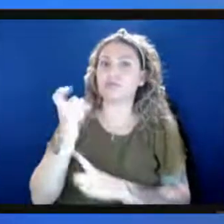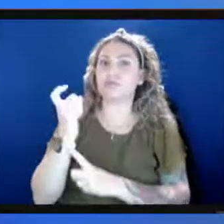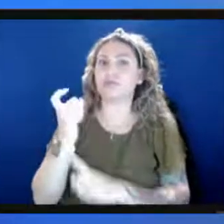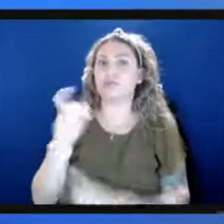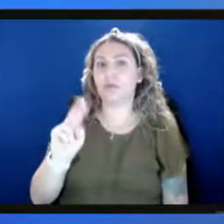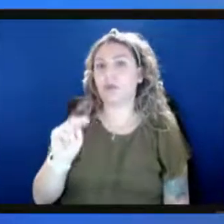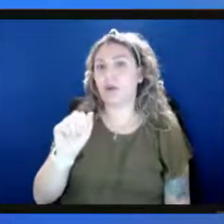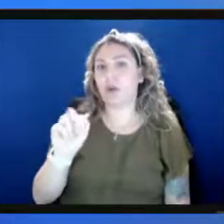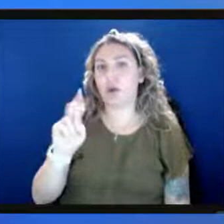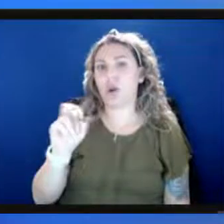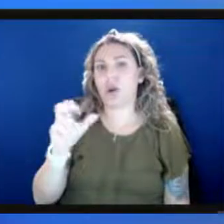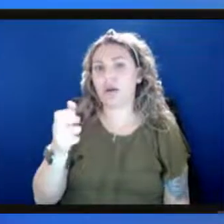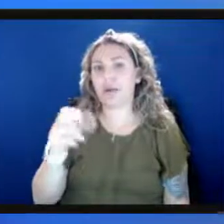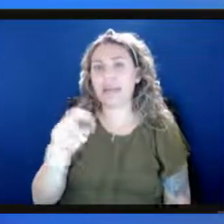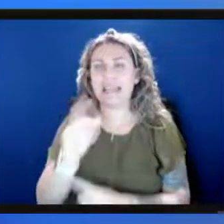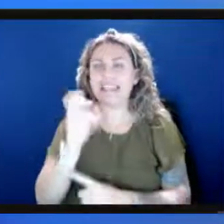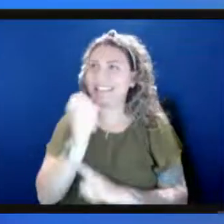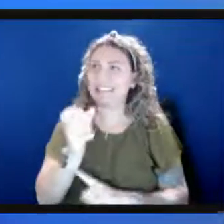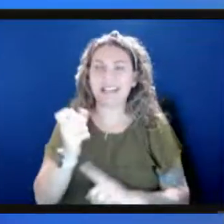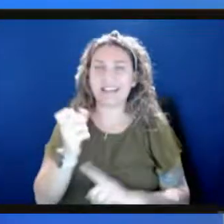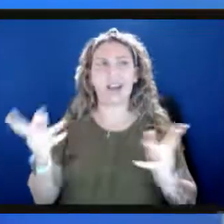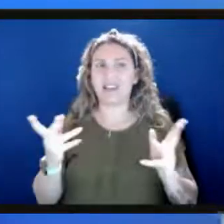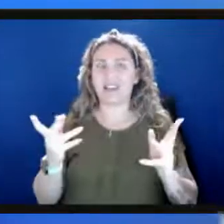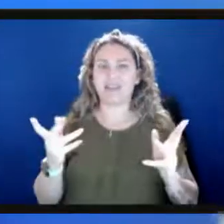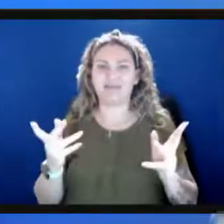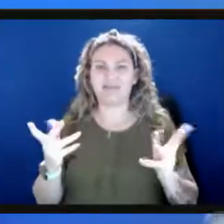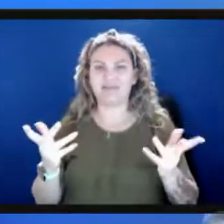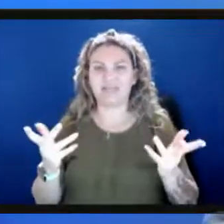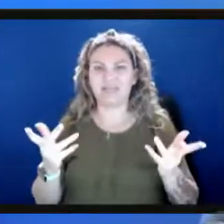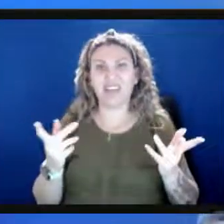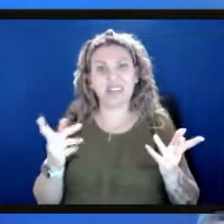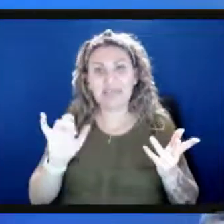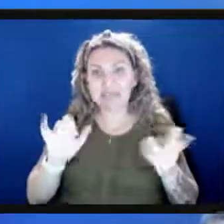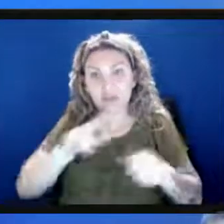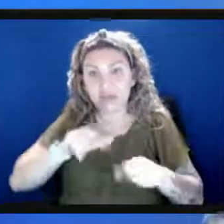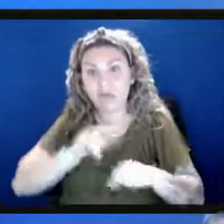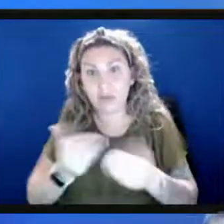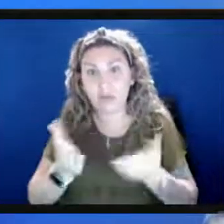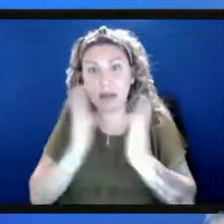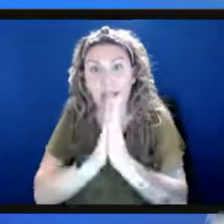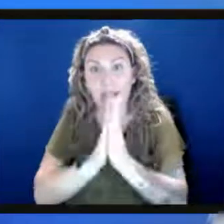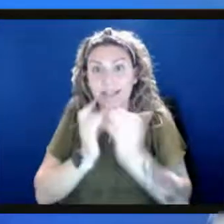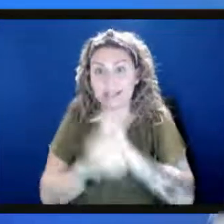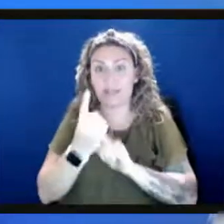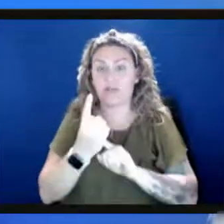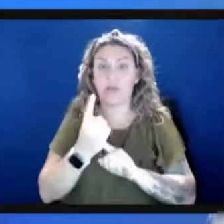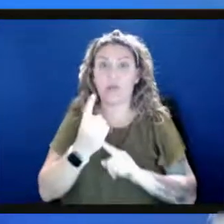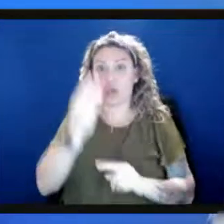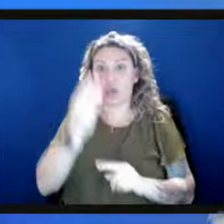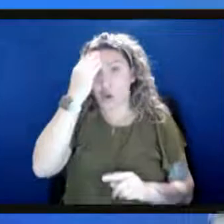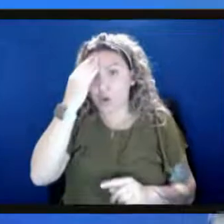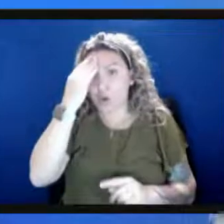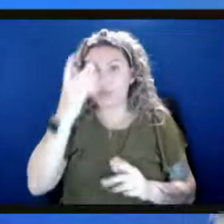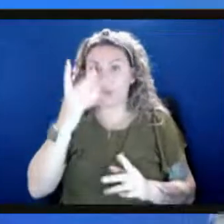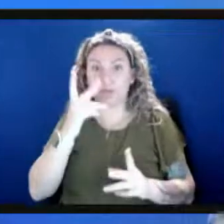considered a unusual thing to ask for. Everyone is aware of the opiate problem that's happening throughout this